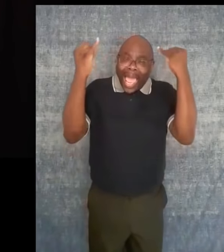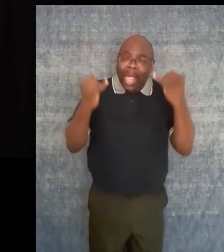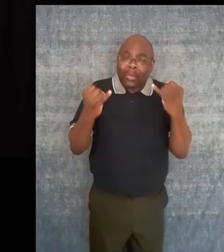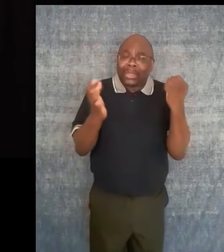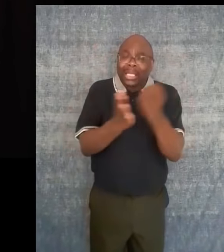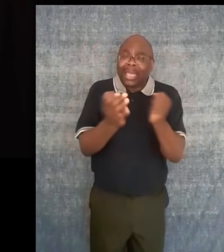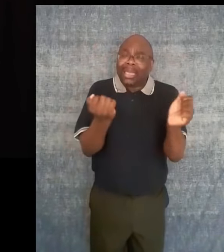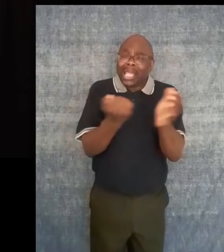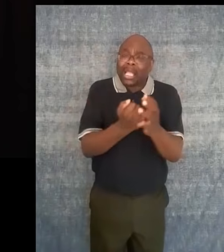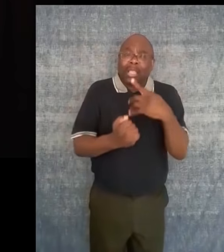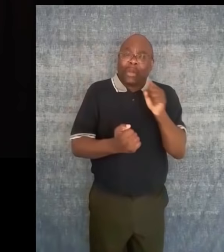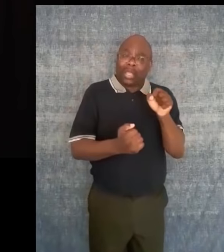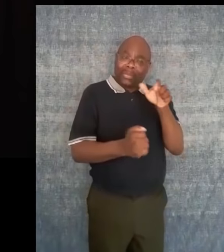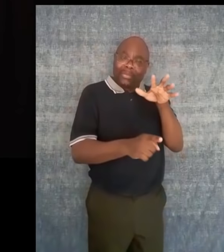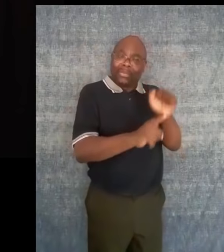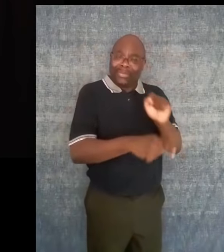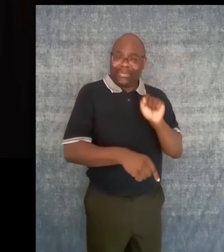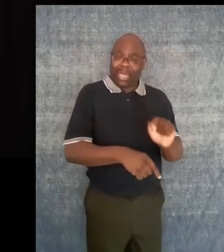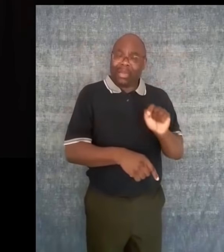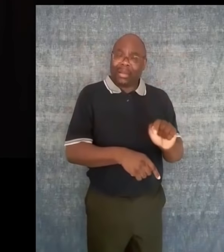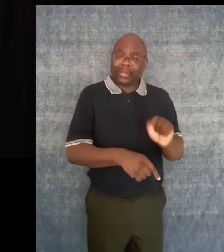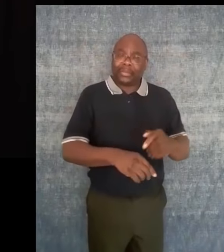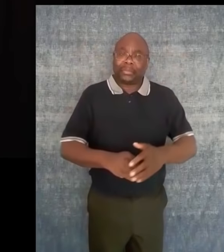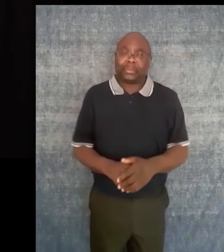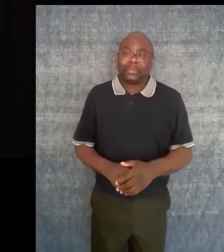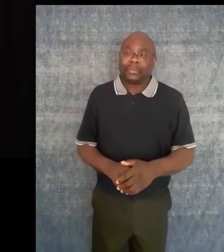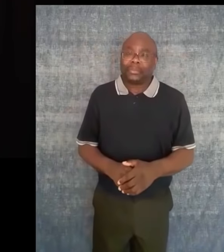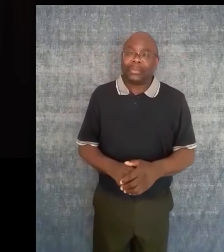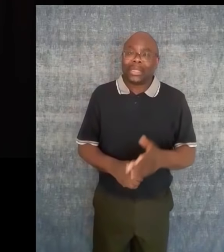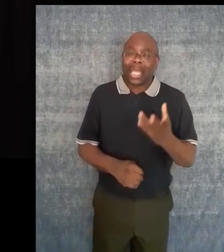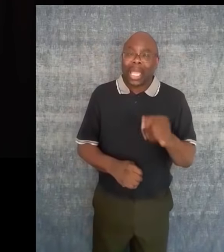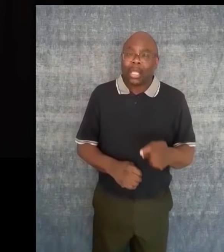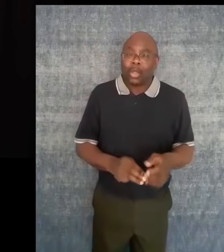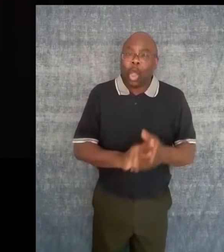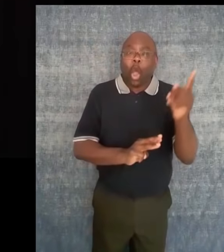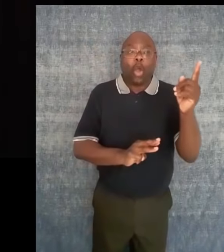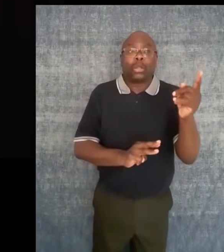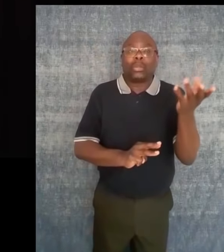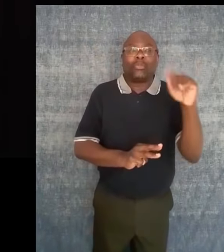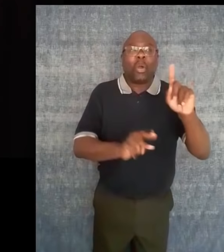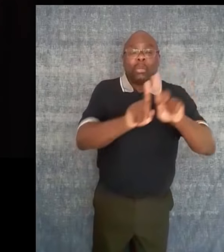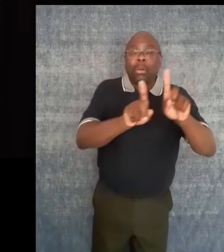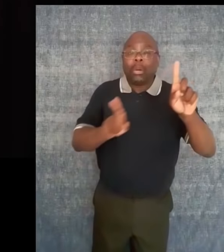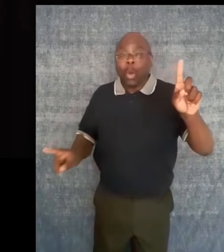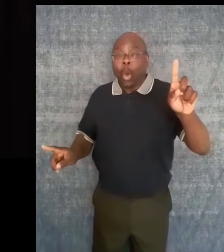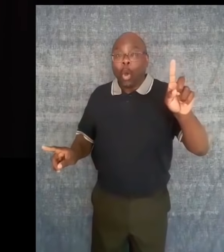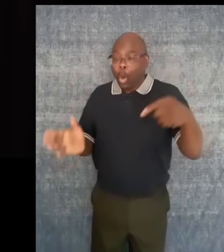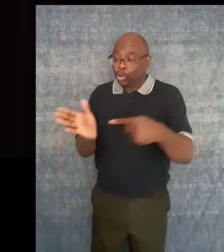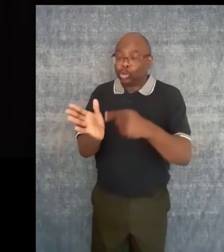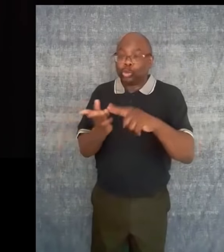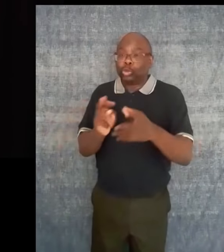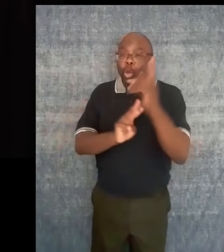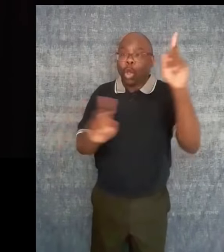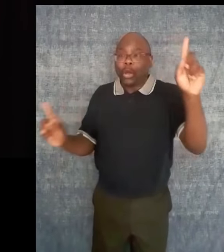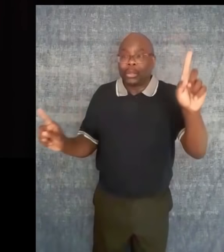there and you'll find him. You know, we can either turn from God in our pain, or we can turn to